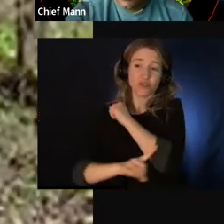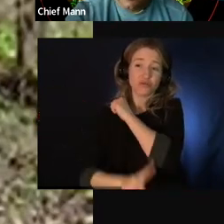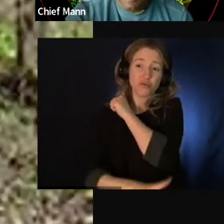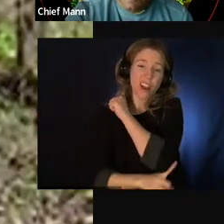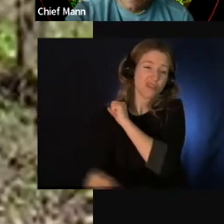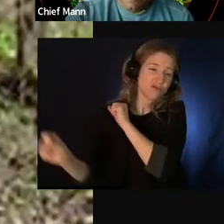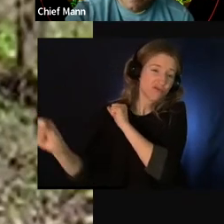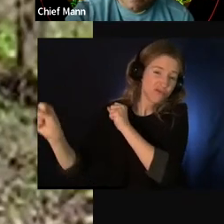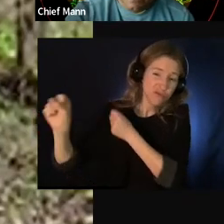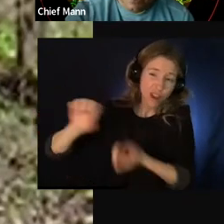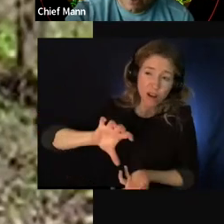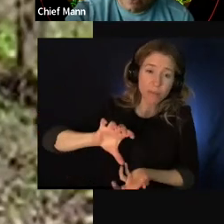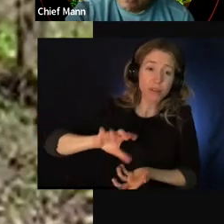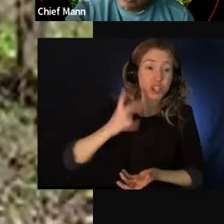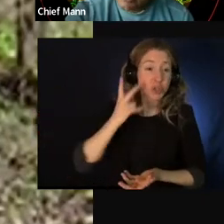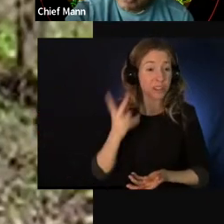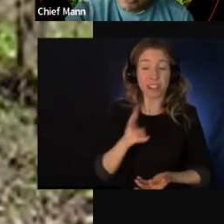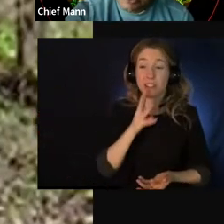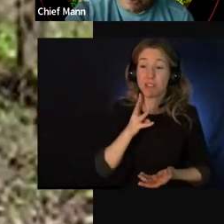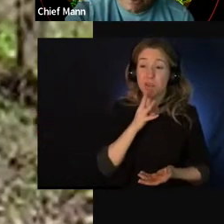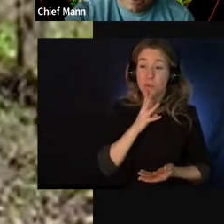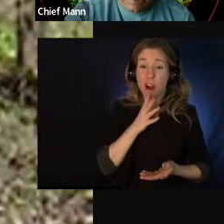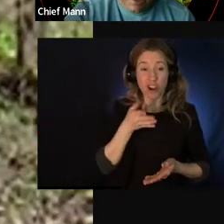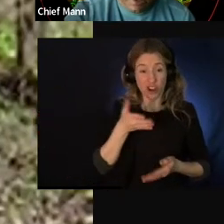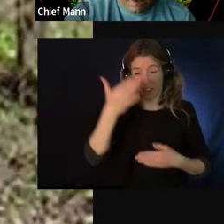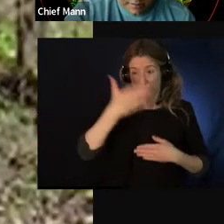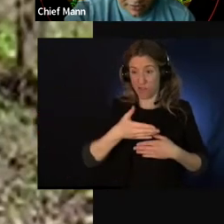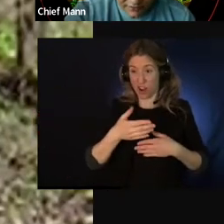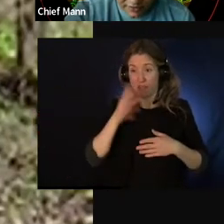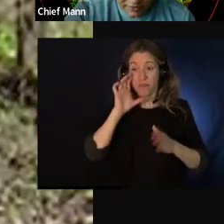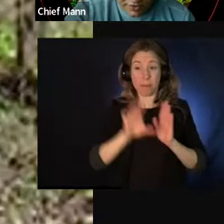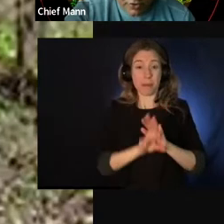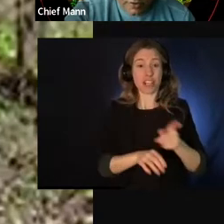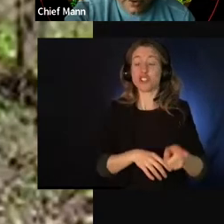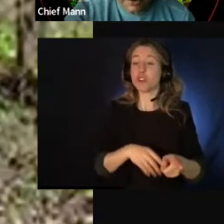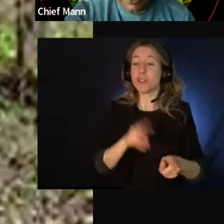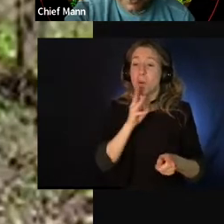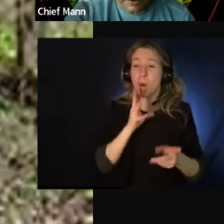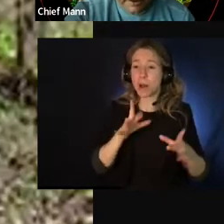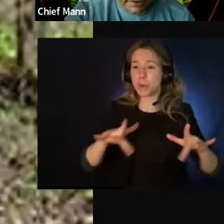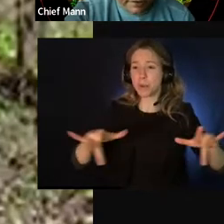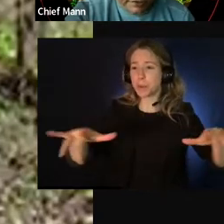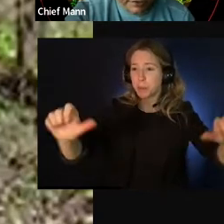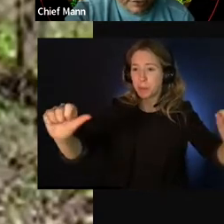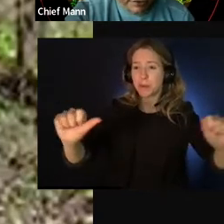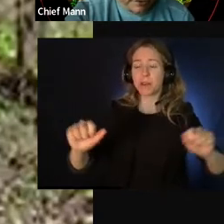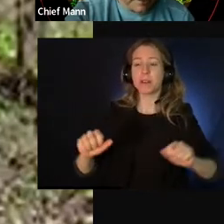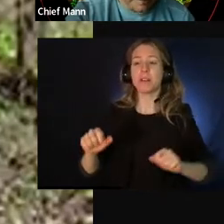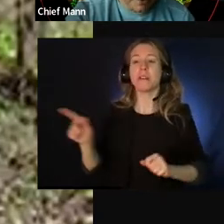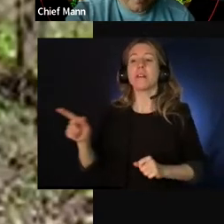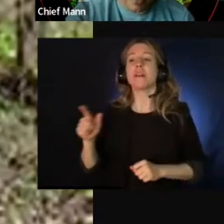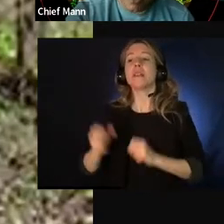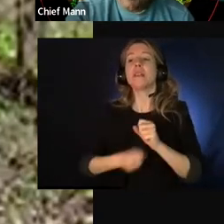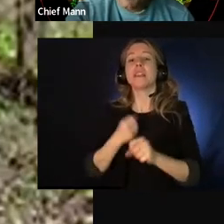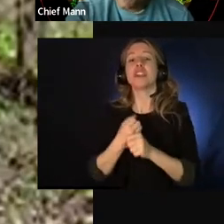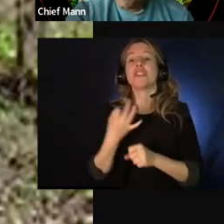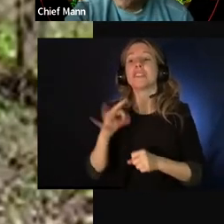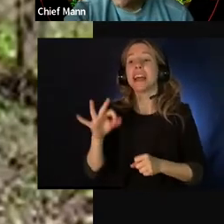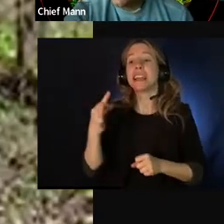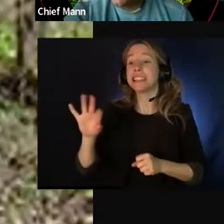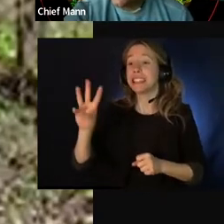was there that no longer exists. But the Ford Motor Corporation in the 1960s